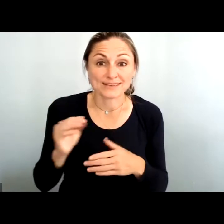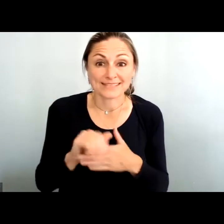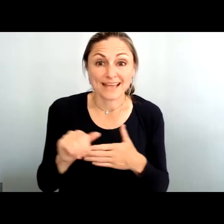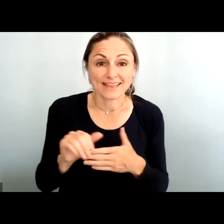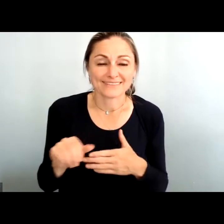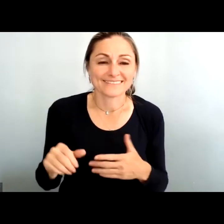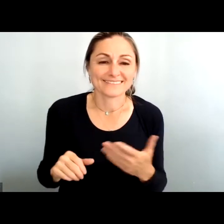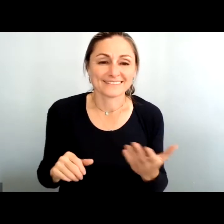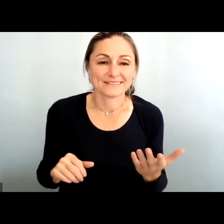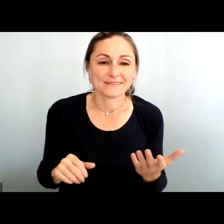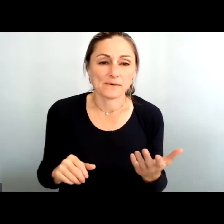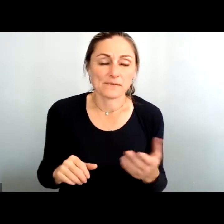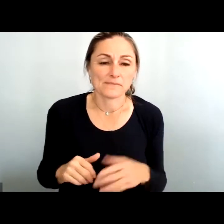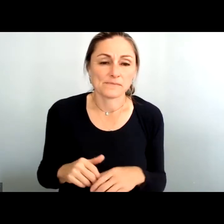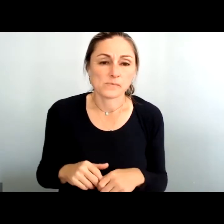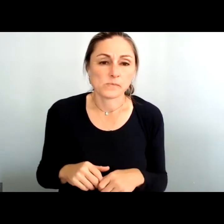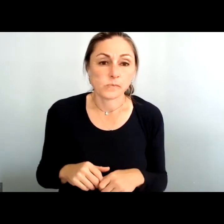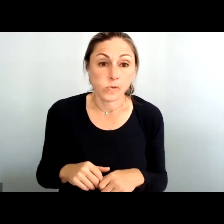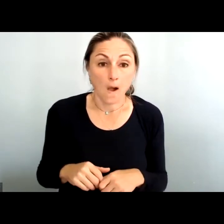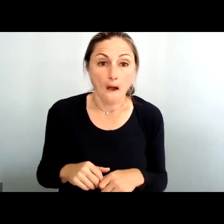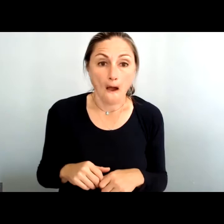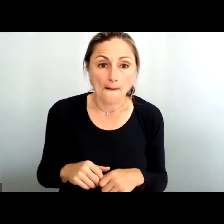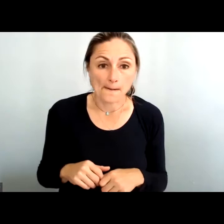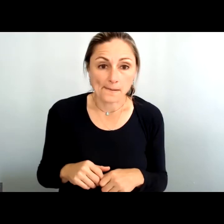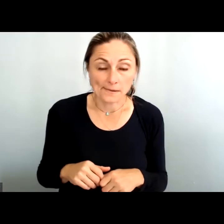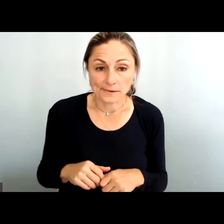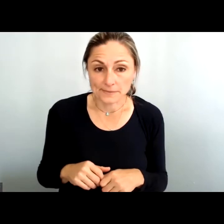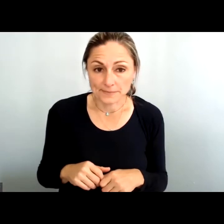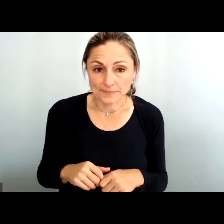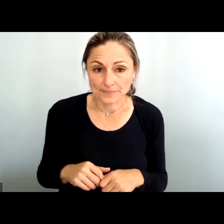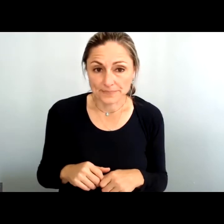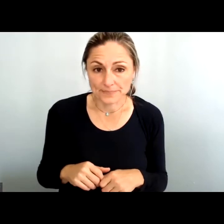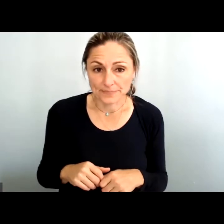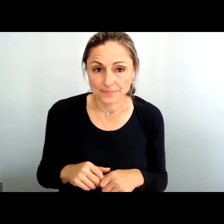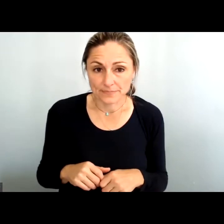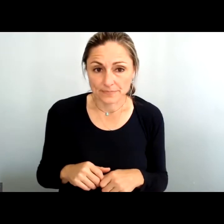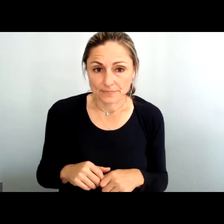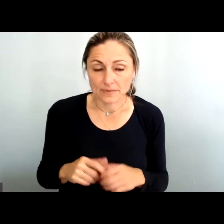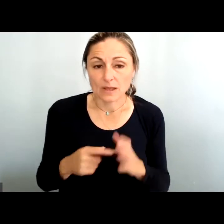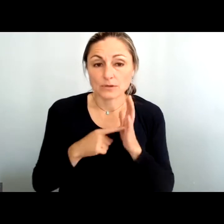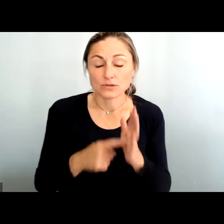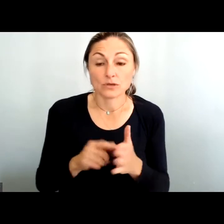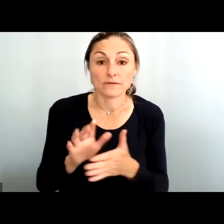Seriously, you have the opportunity to win $1 million, right? And what I'm going to show you a film from